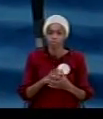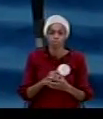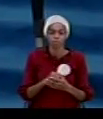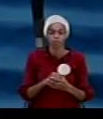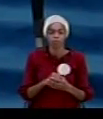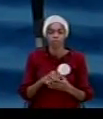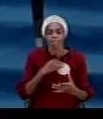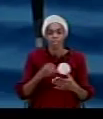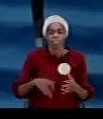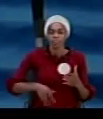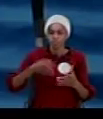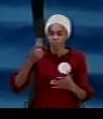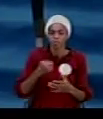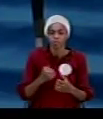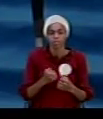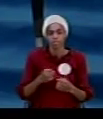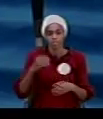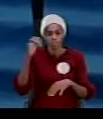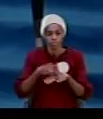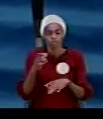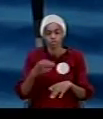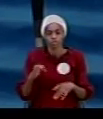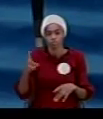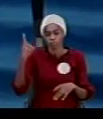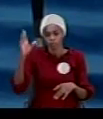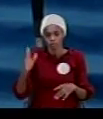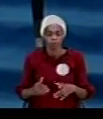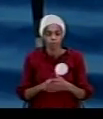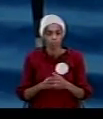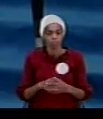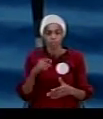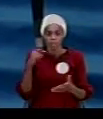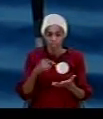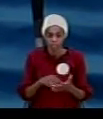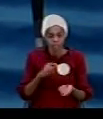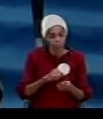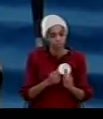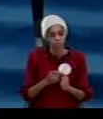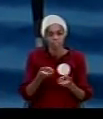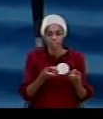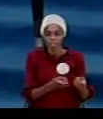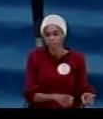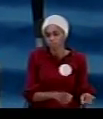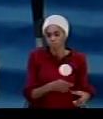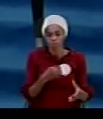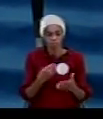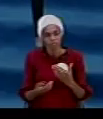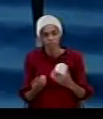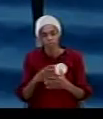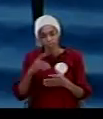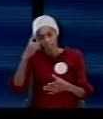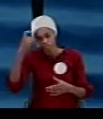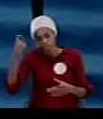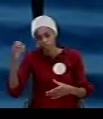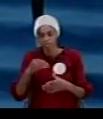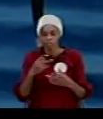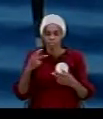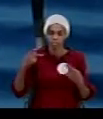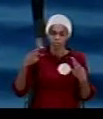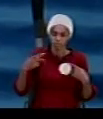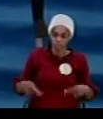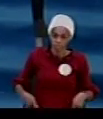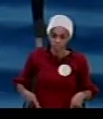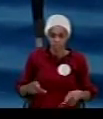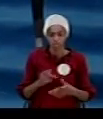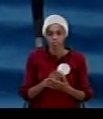the dream that night, the devil tempted me. He brought some naked pictures, all these videos, and even he sometimes uses